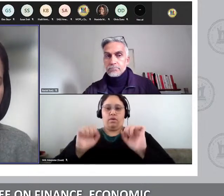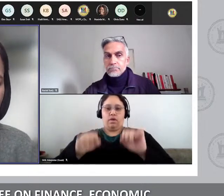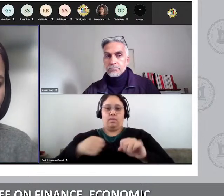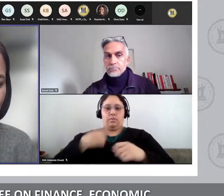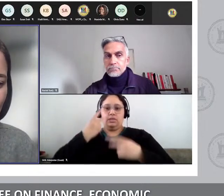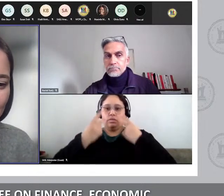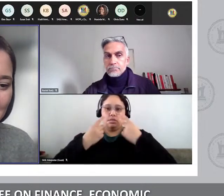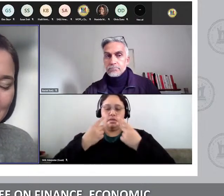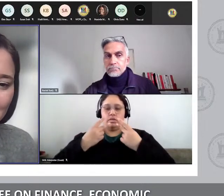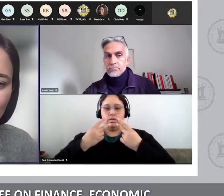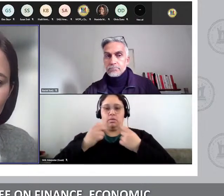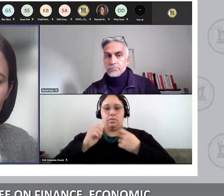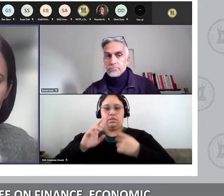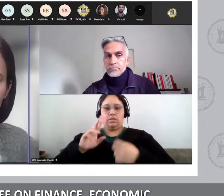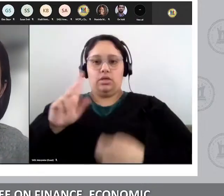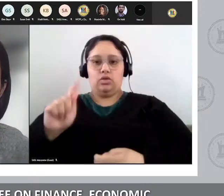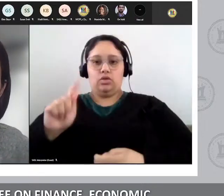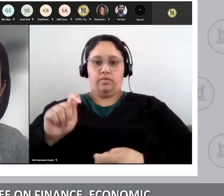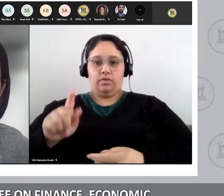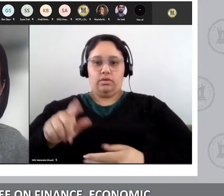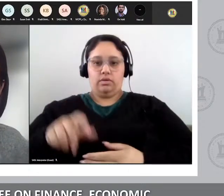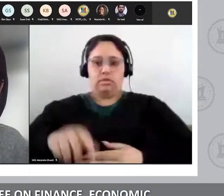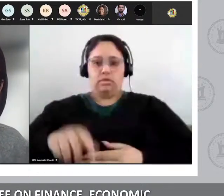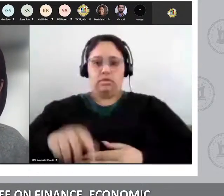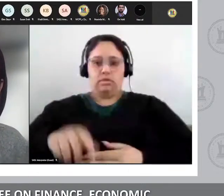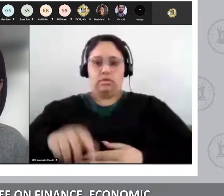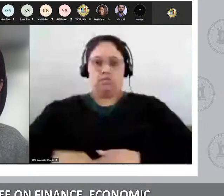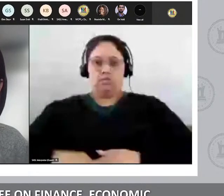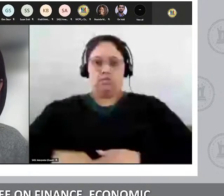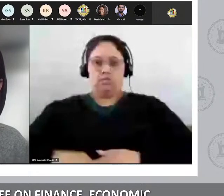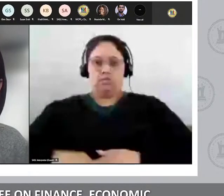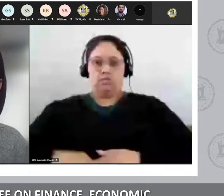see Mr. Tofi.